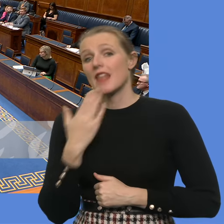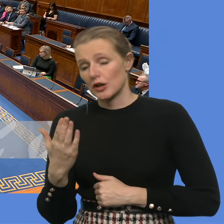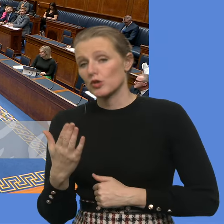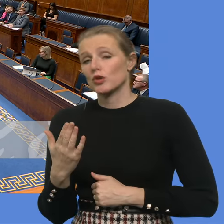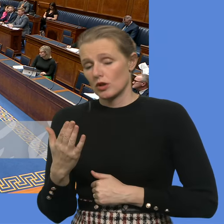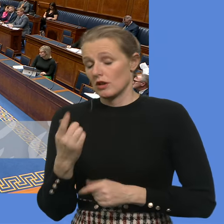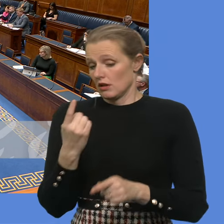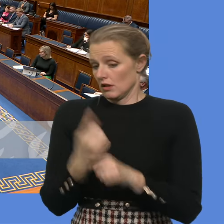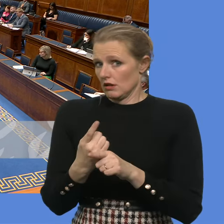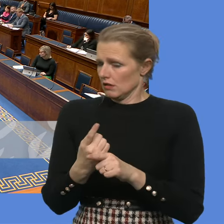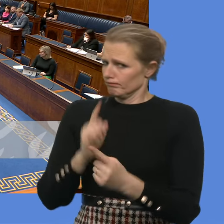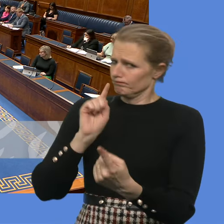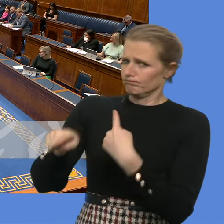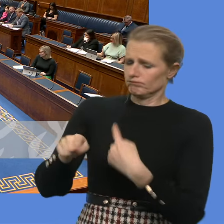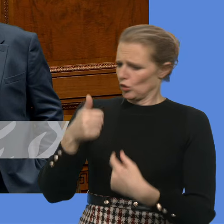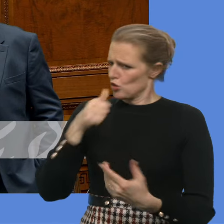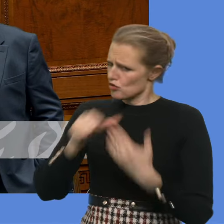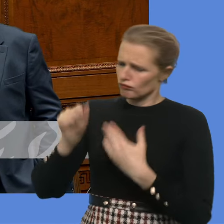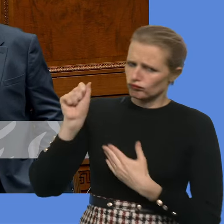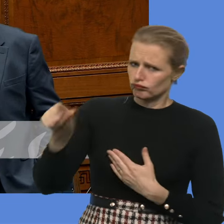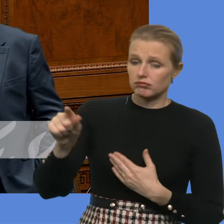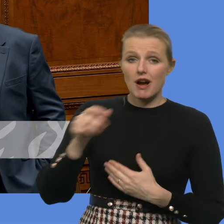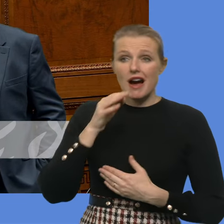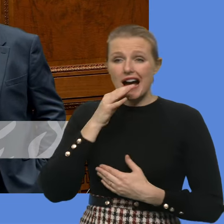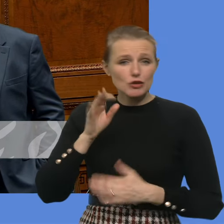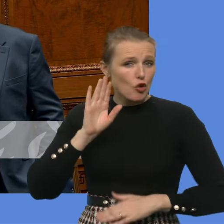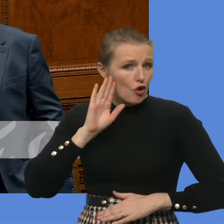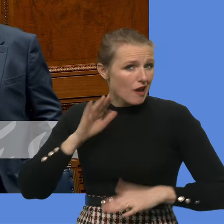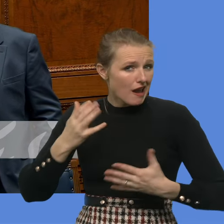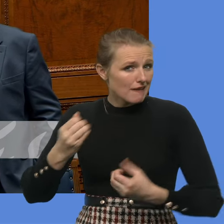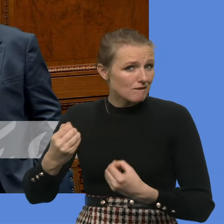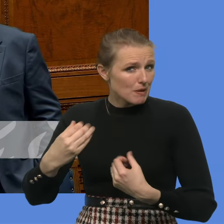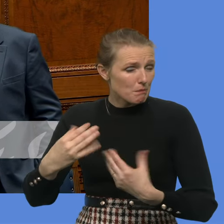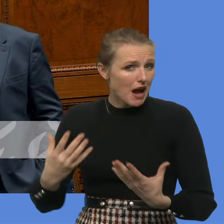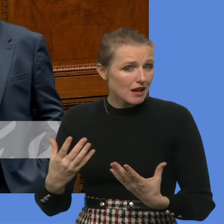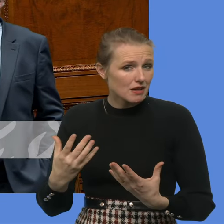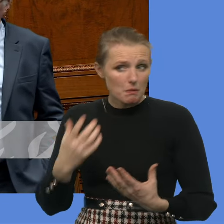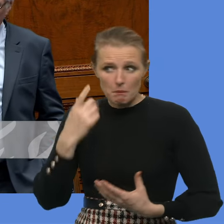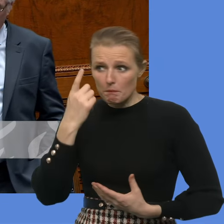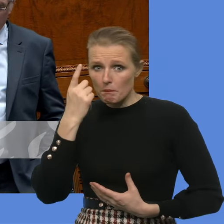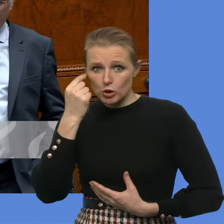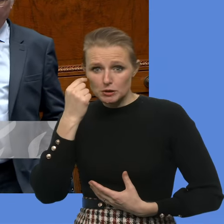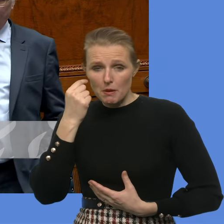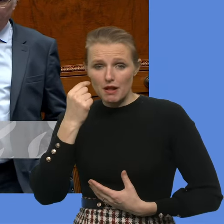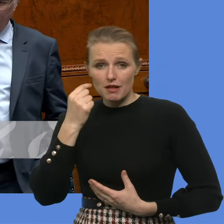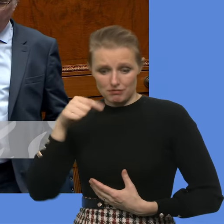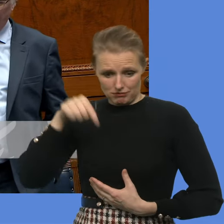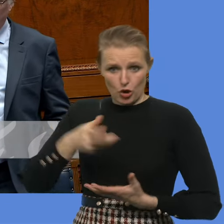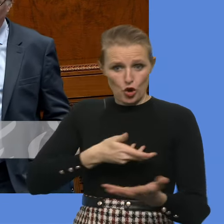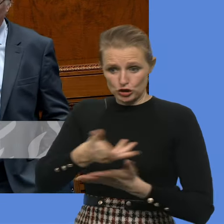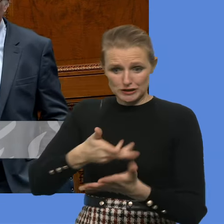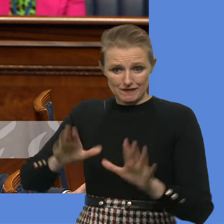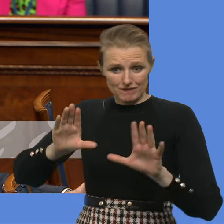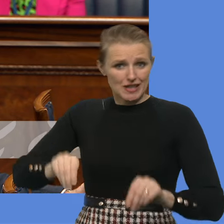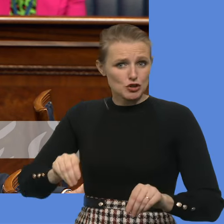that he's taken. Just like to ask if he has had any feedback as to regards what might happen after the current consultation is over, because